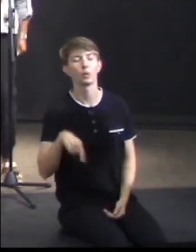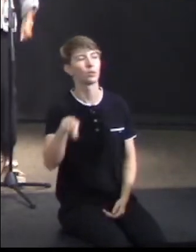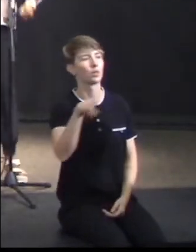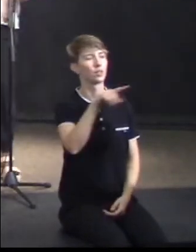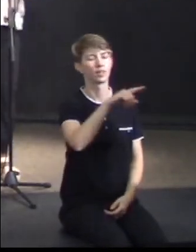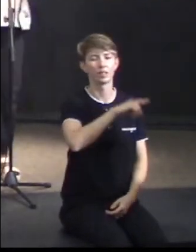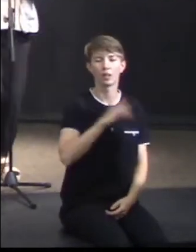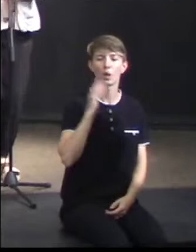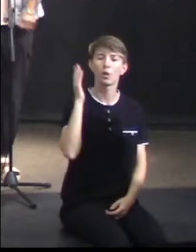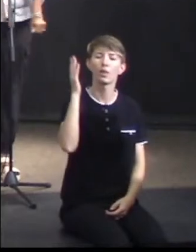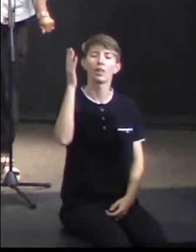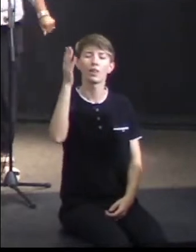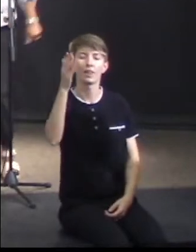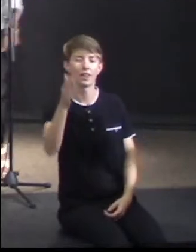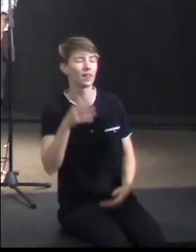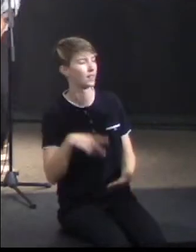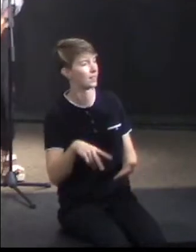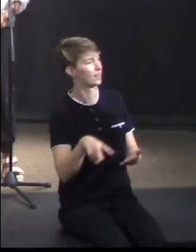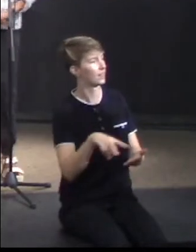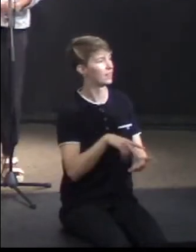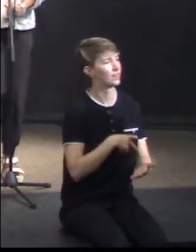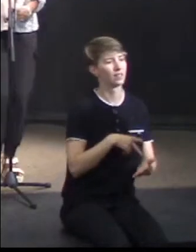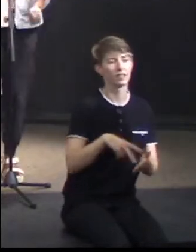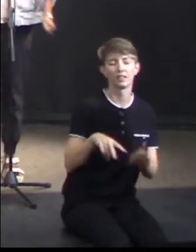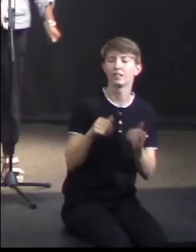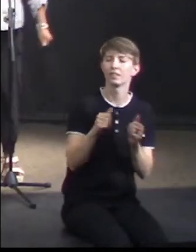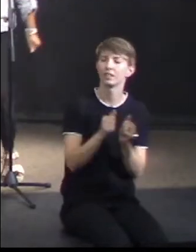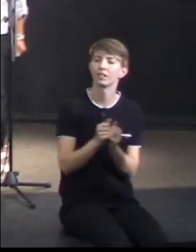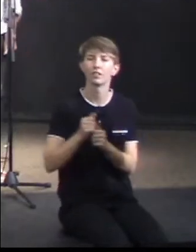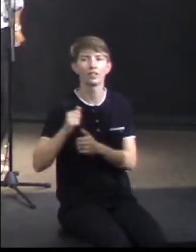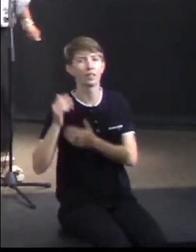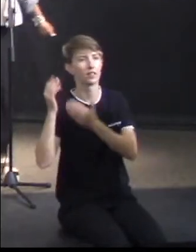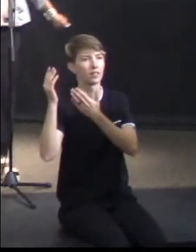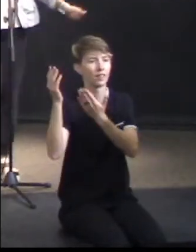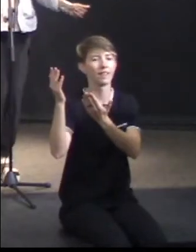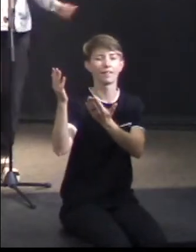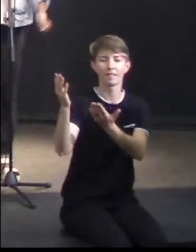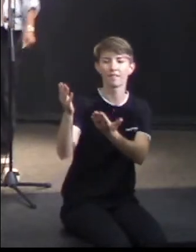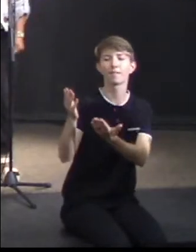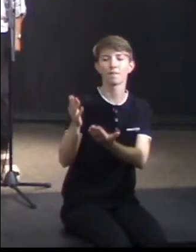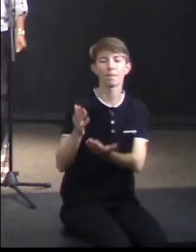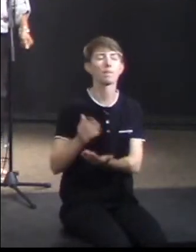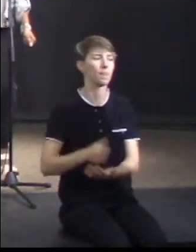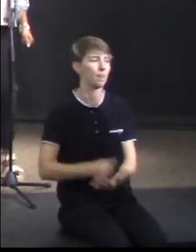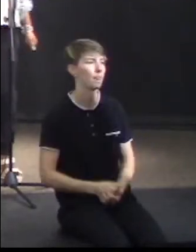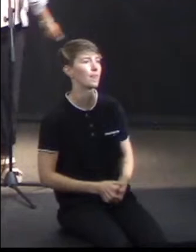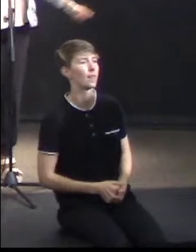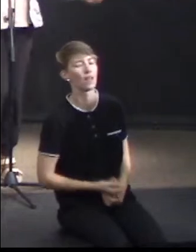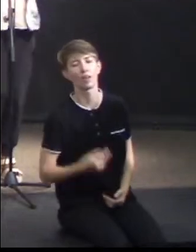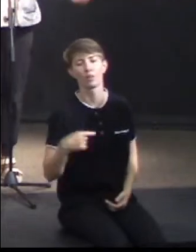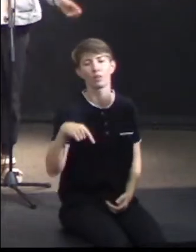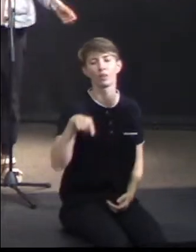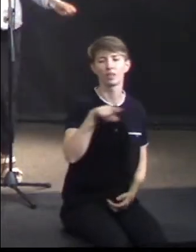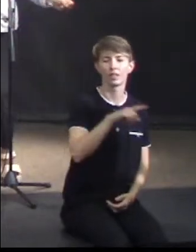Ina, ita, china, china, ita, china, china, na, Yesu.